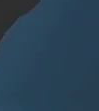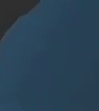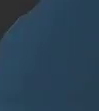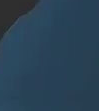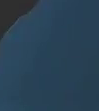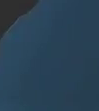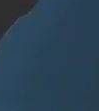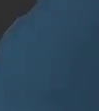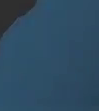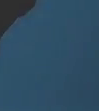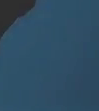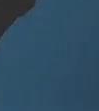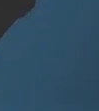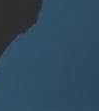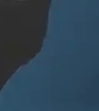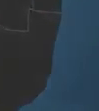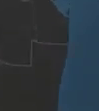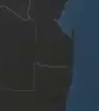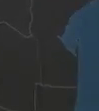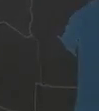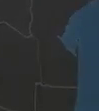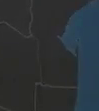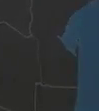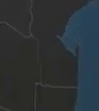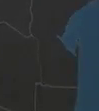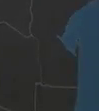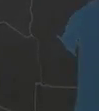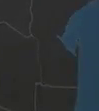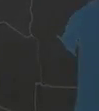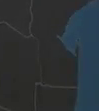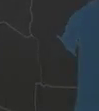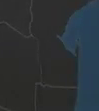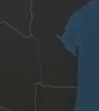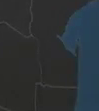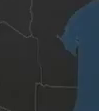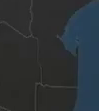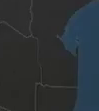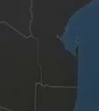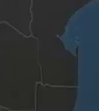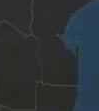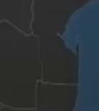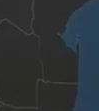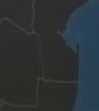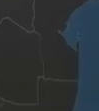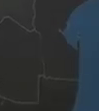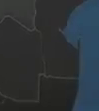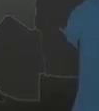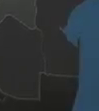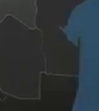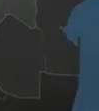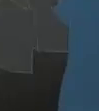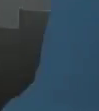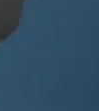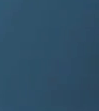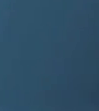State, Bloemfontein and Forest Smith, both peaking at 24 degrees. Gauteng could also see thundery showers with a warm 25 forecast for the high